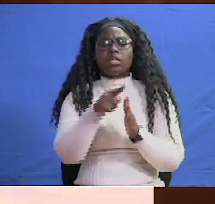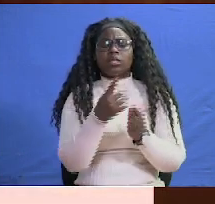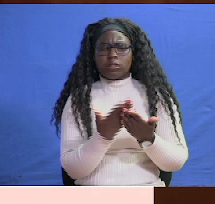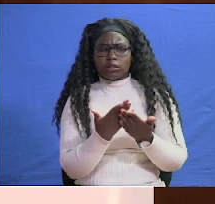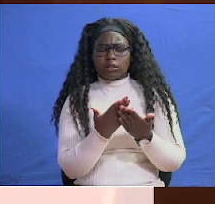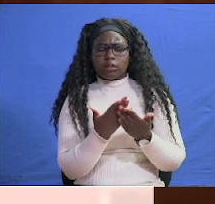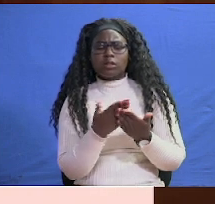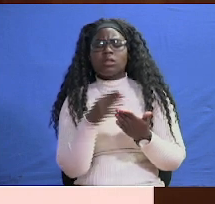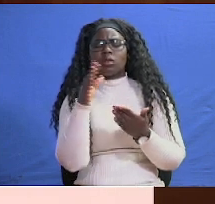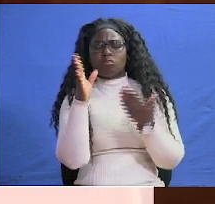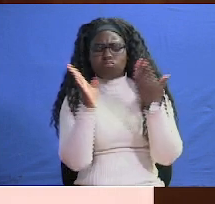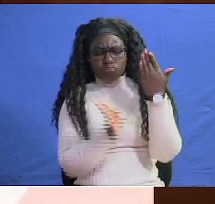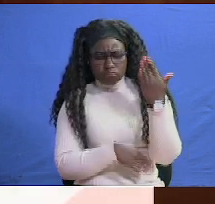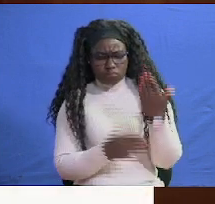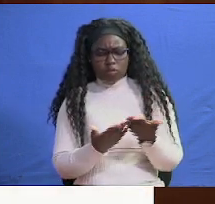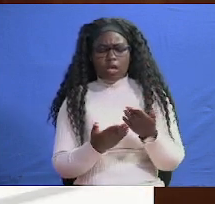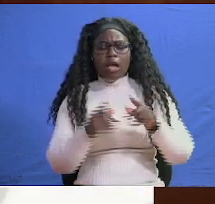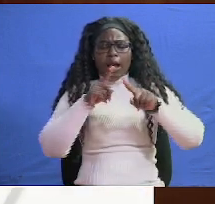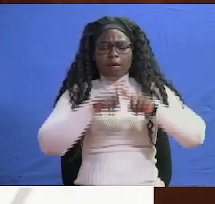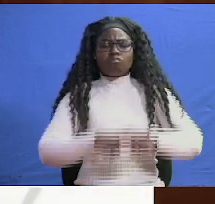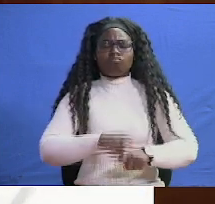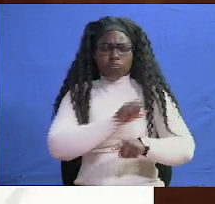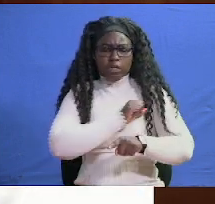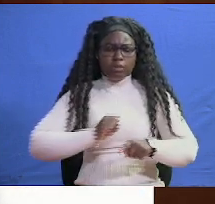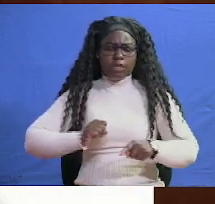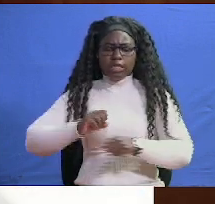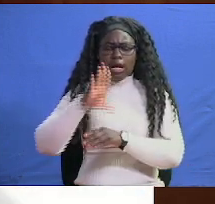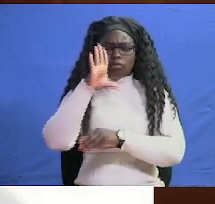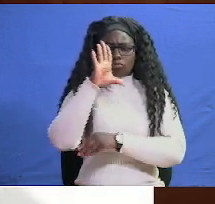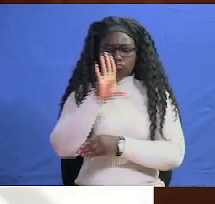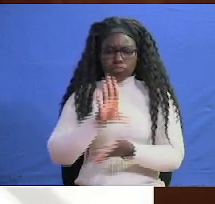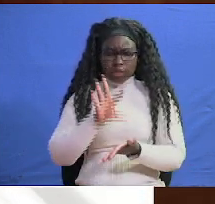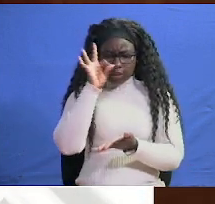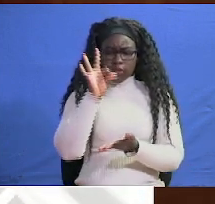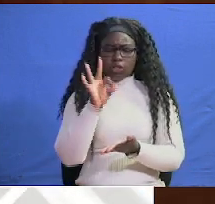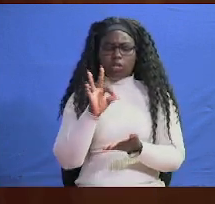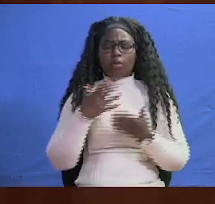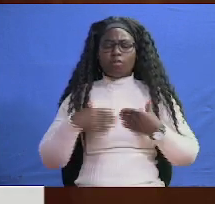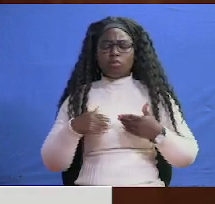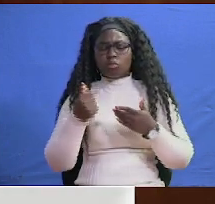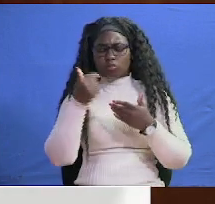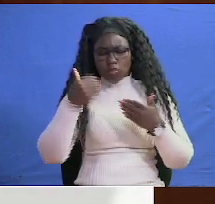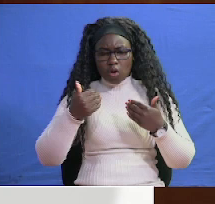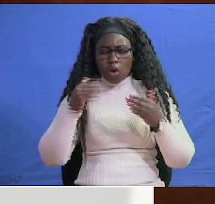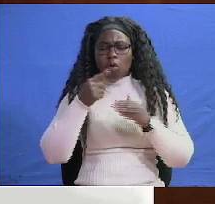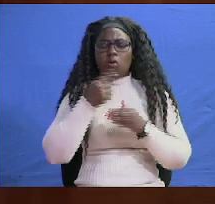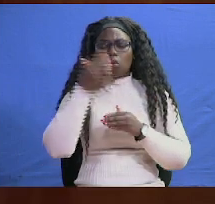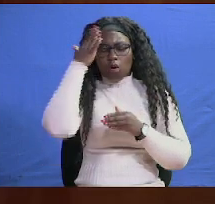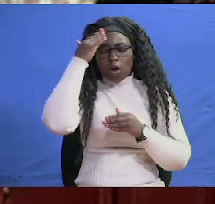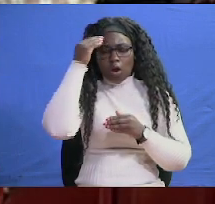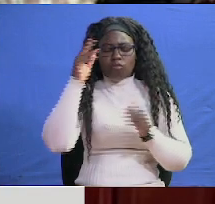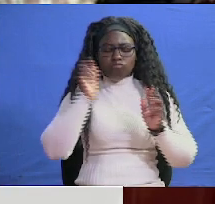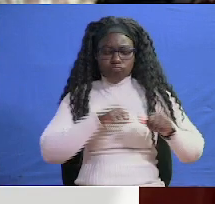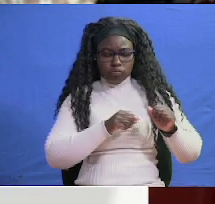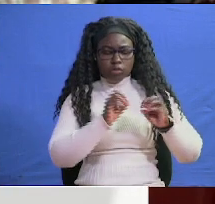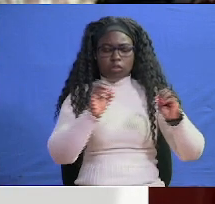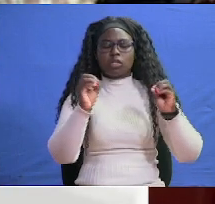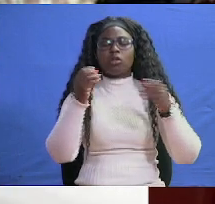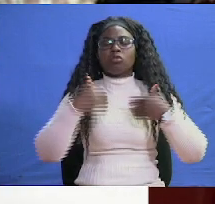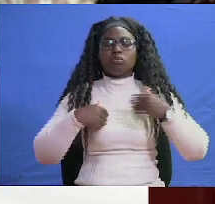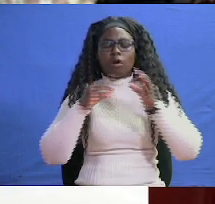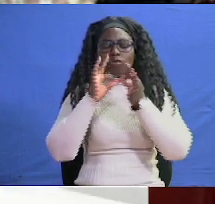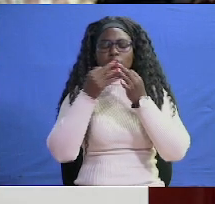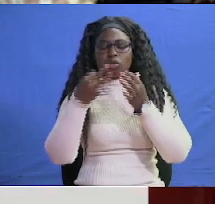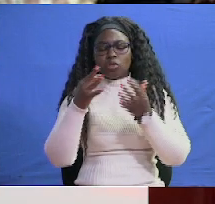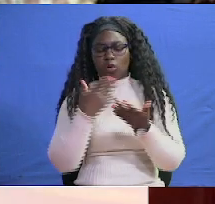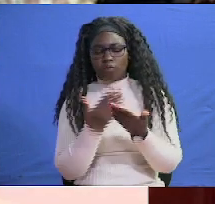taste. It paints senators as cheap people who have no cognitive abilities to make interpretation of the matters